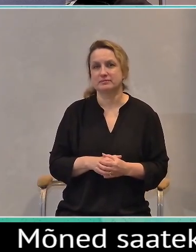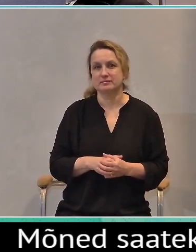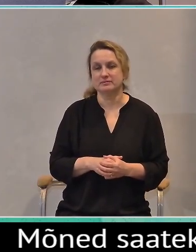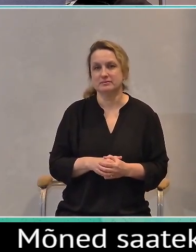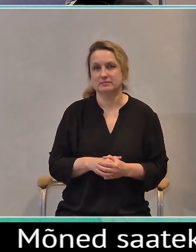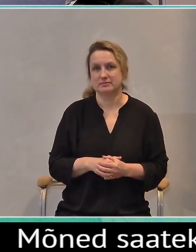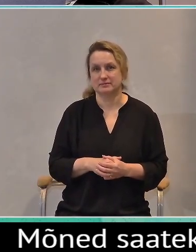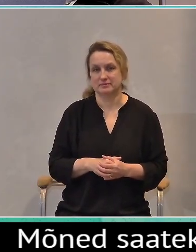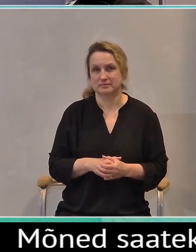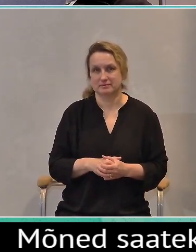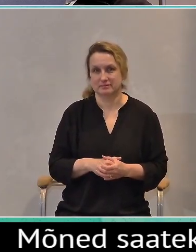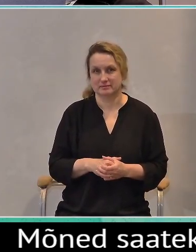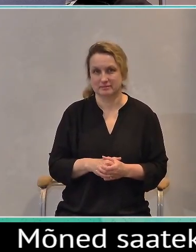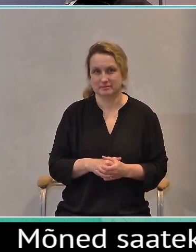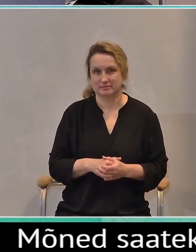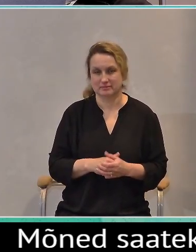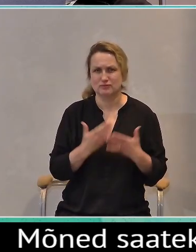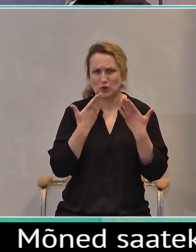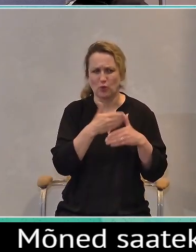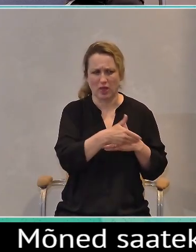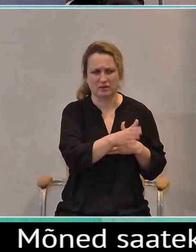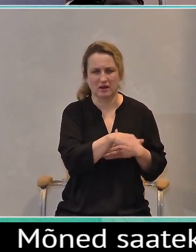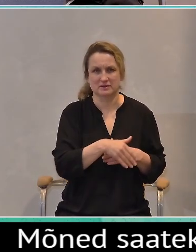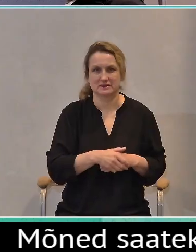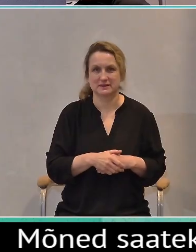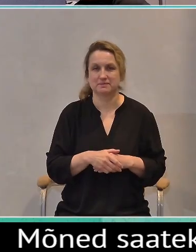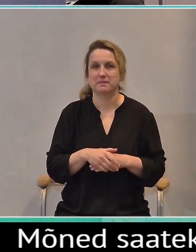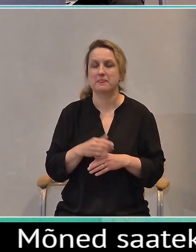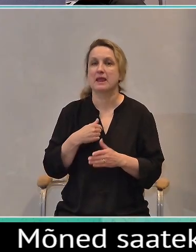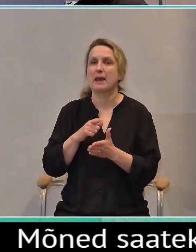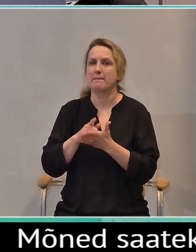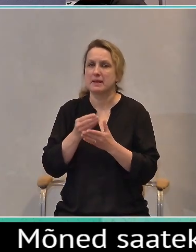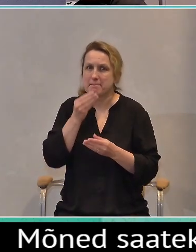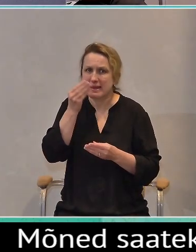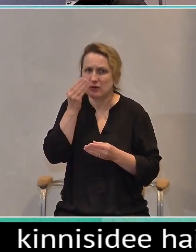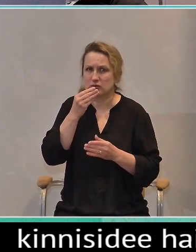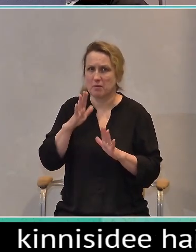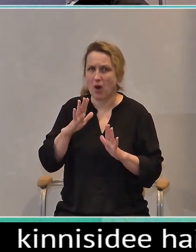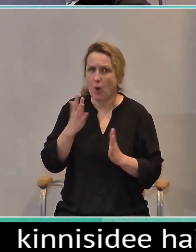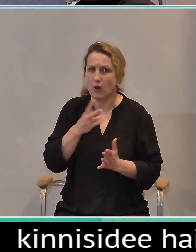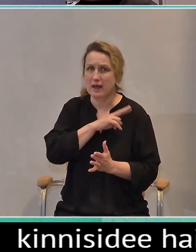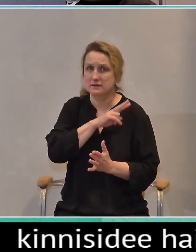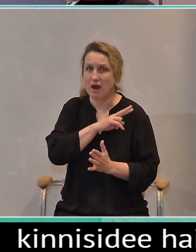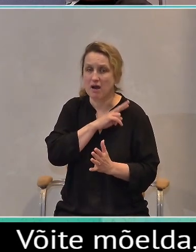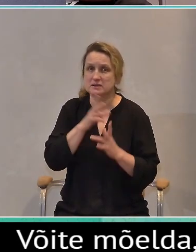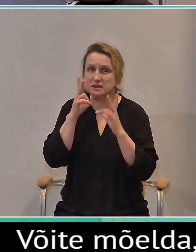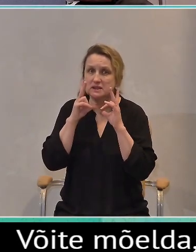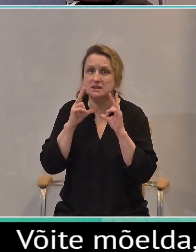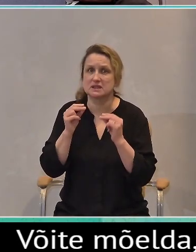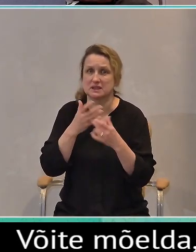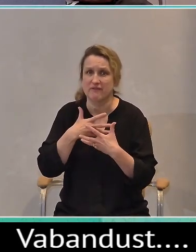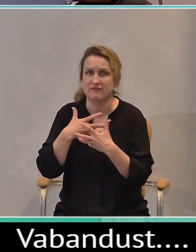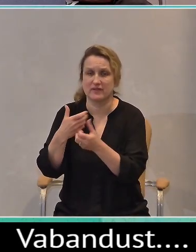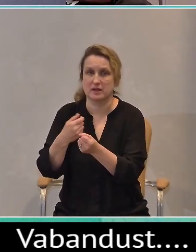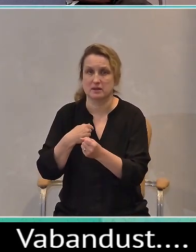just really anxious about my health. I had to make an effort to